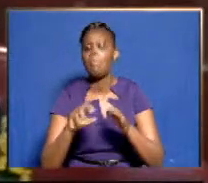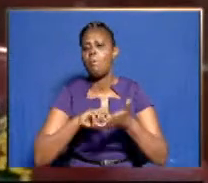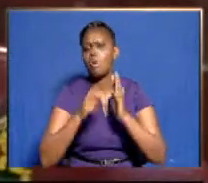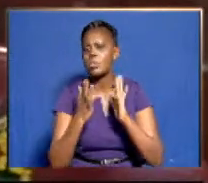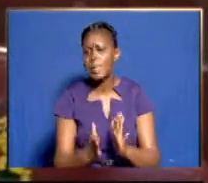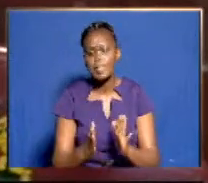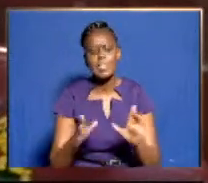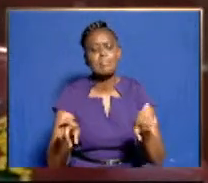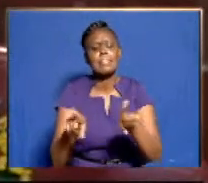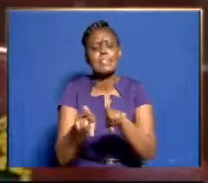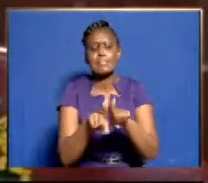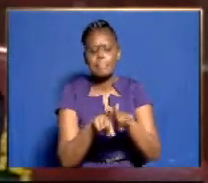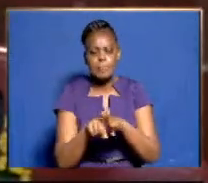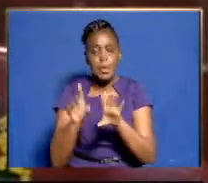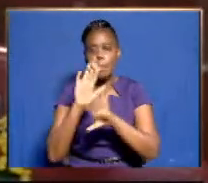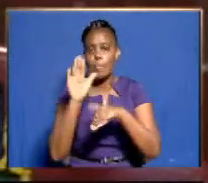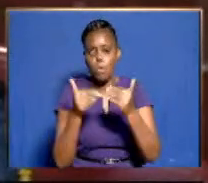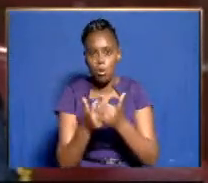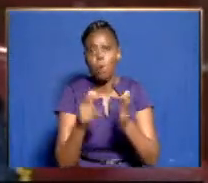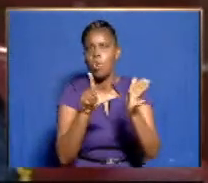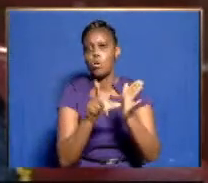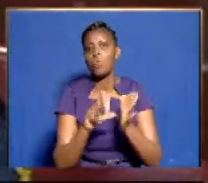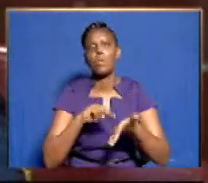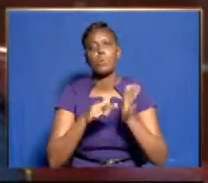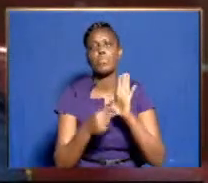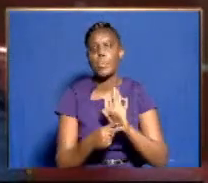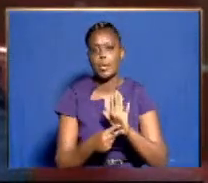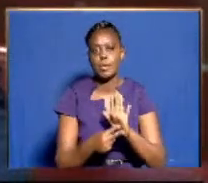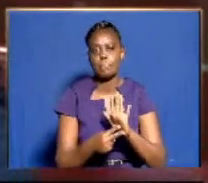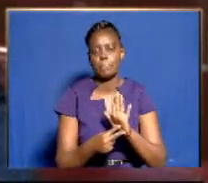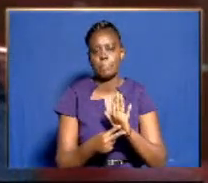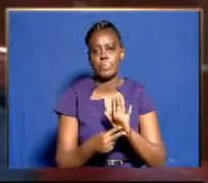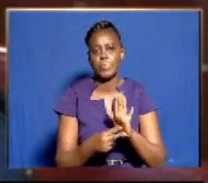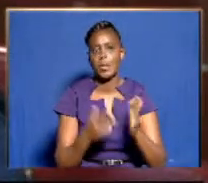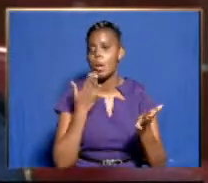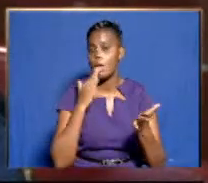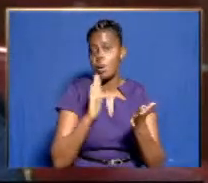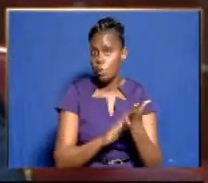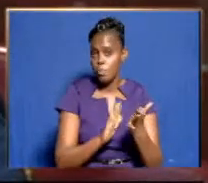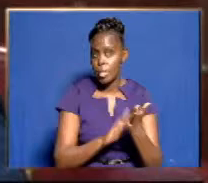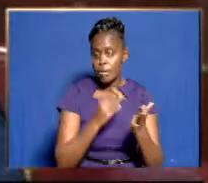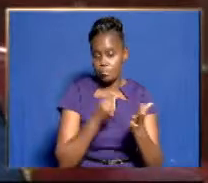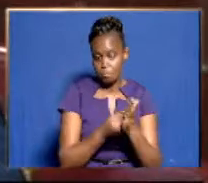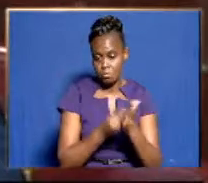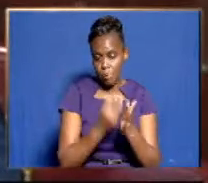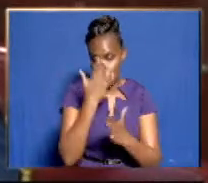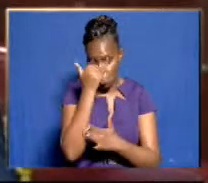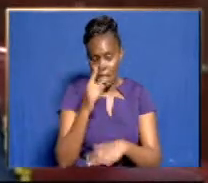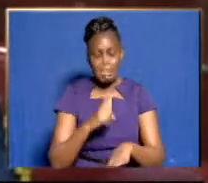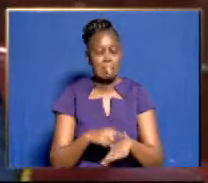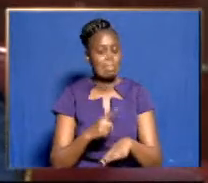Speaker, on the financial recommendation, because of the constraints of time,